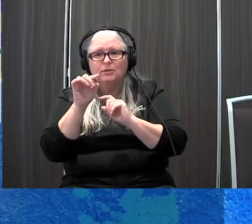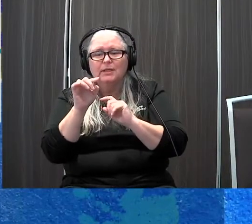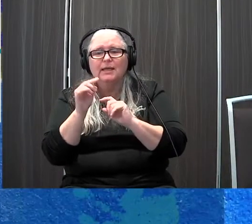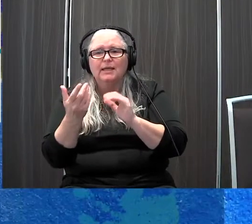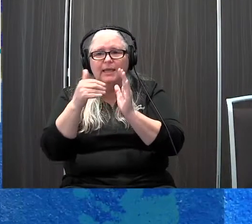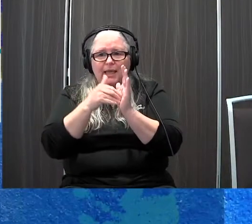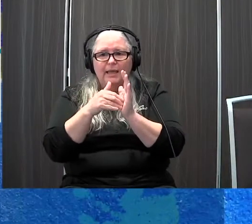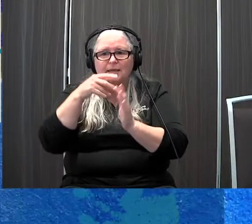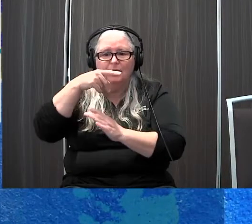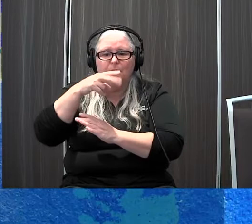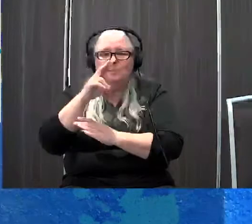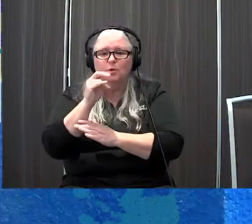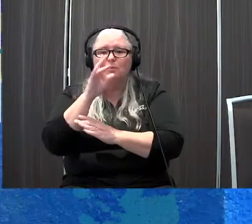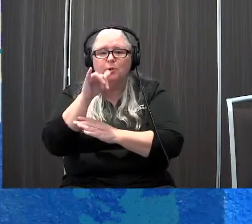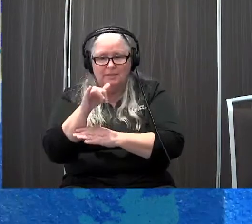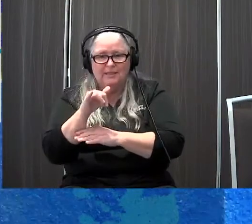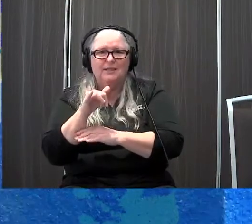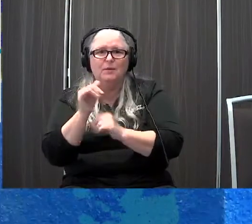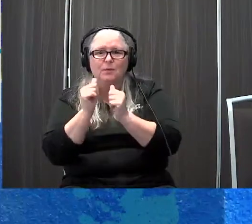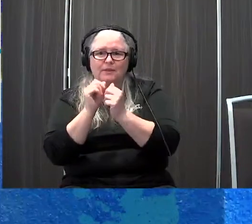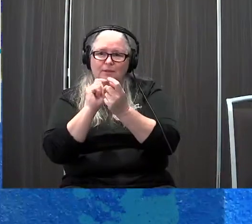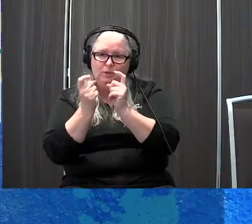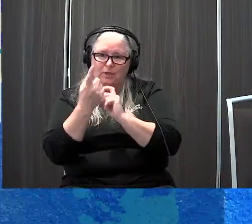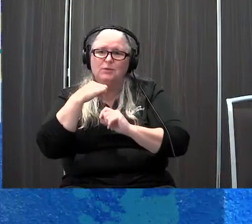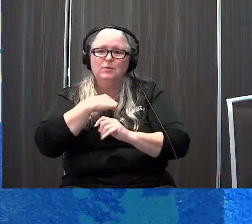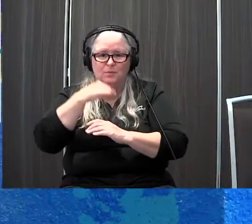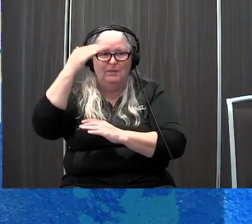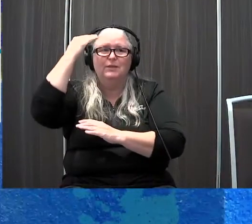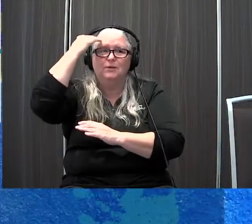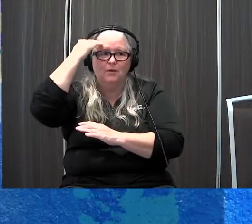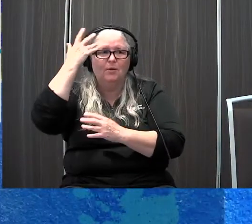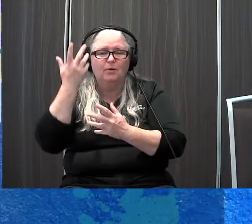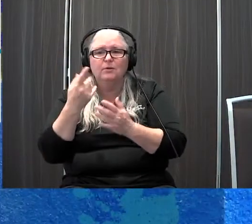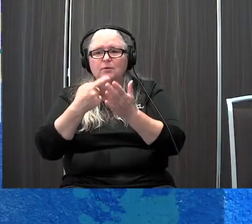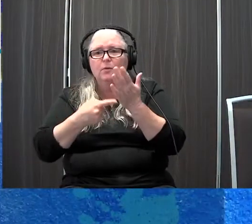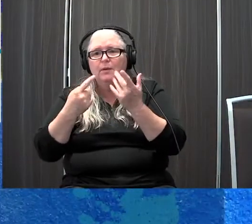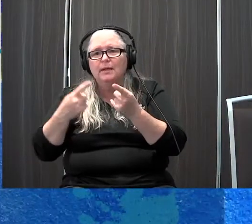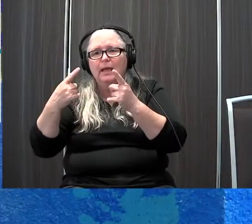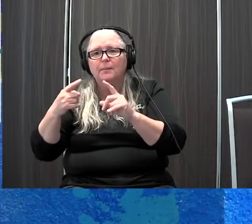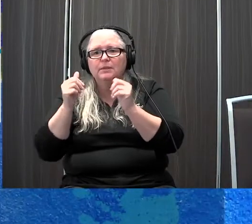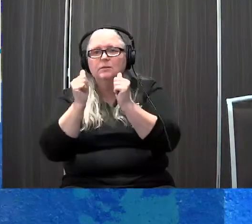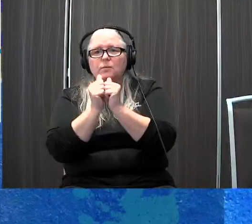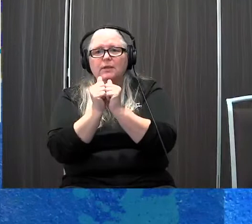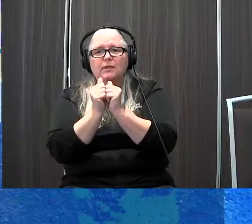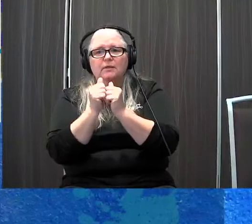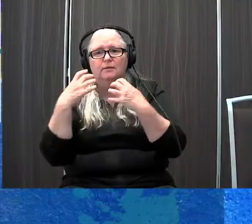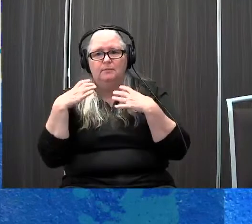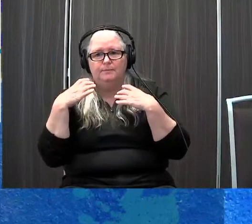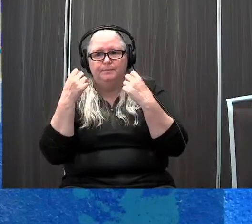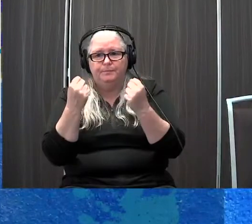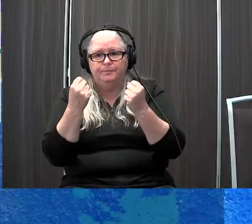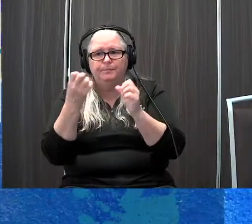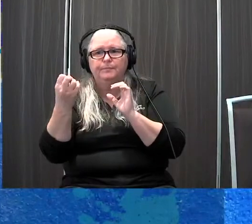puberty, bringing about the changes that we're familiar with. So what happens in charge syndrome, and coming back to